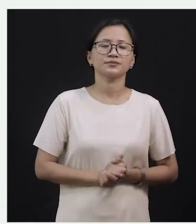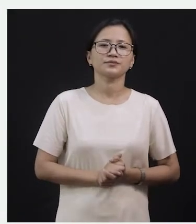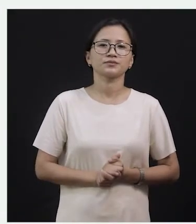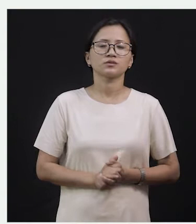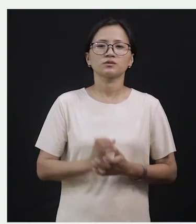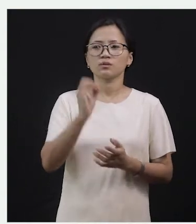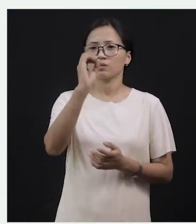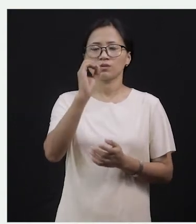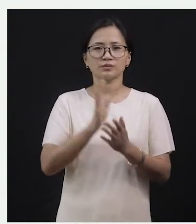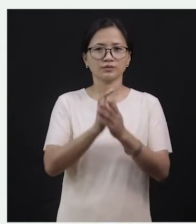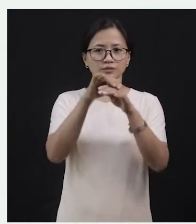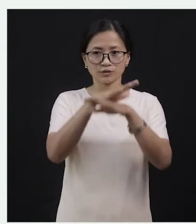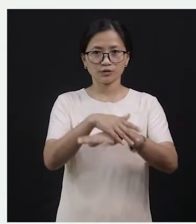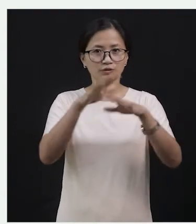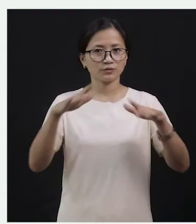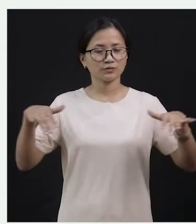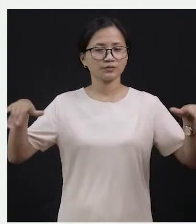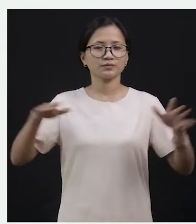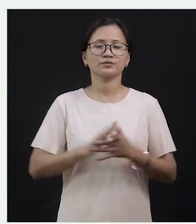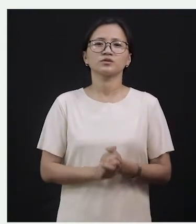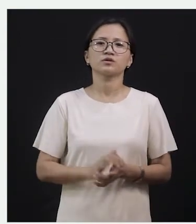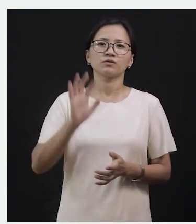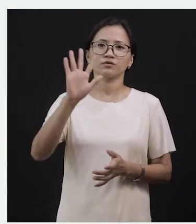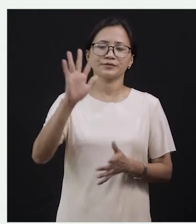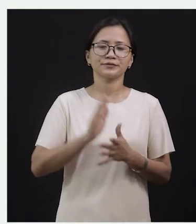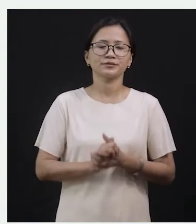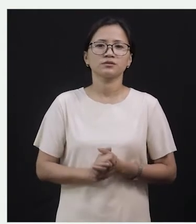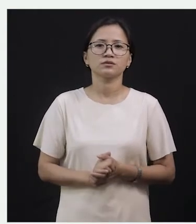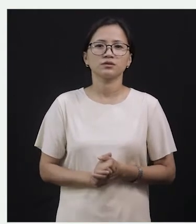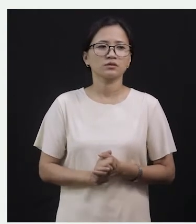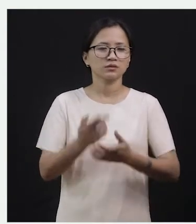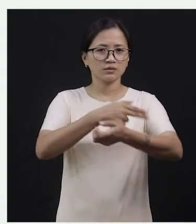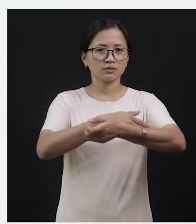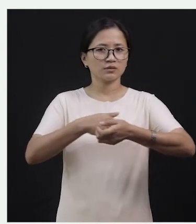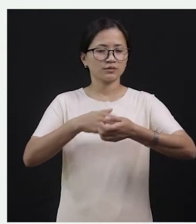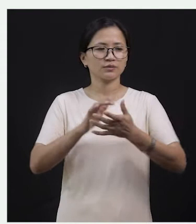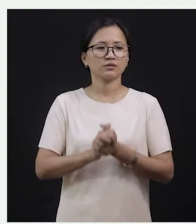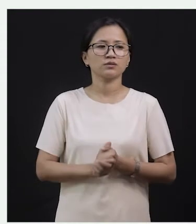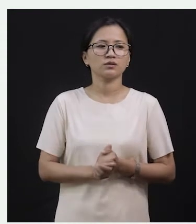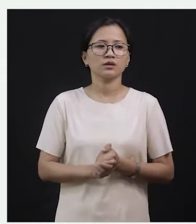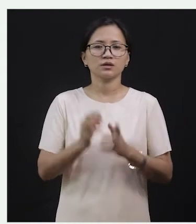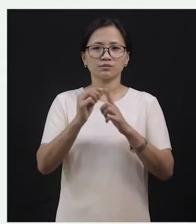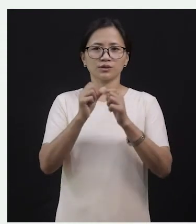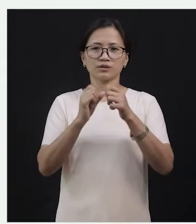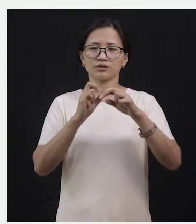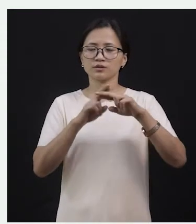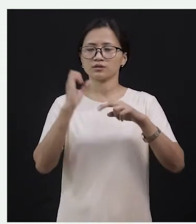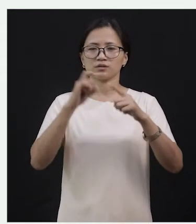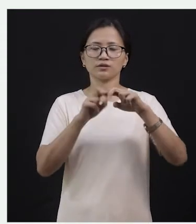Now ocean, the first thing, so we have 5 oceans. The name of these oceans are